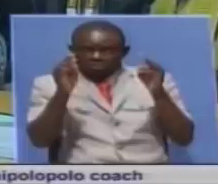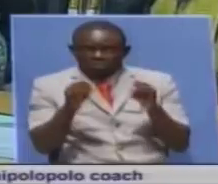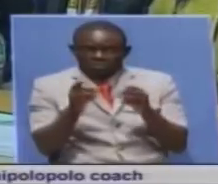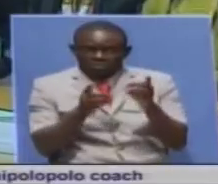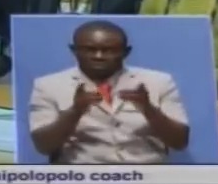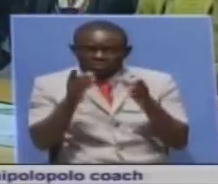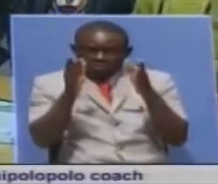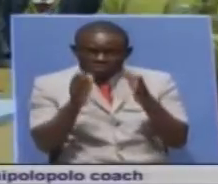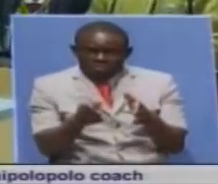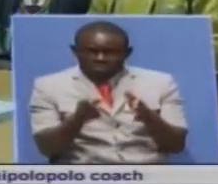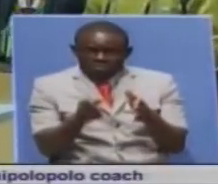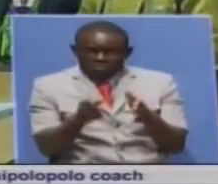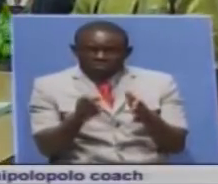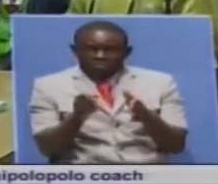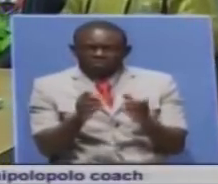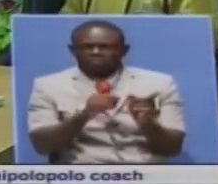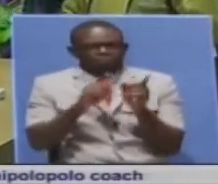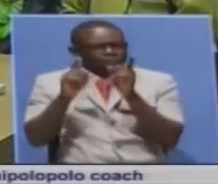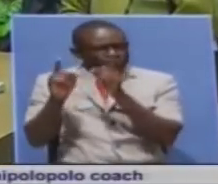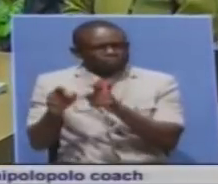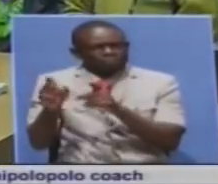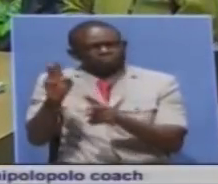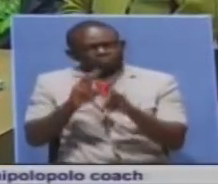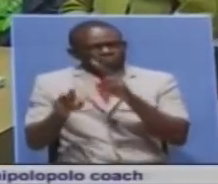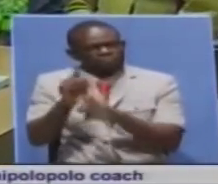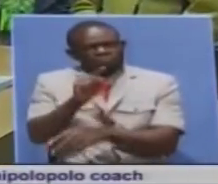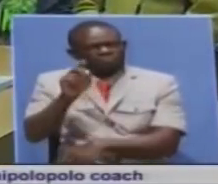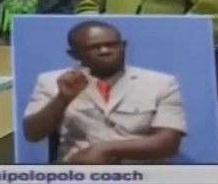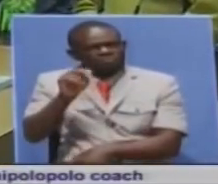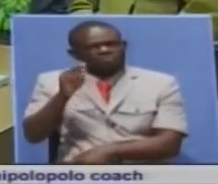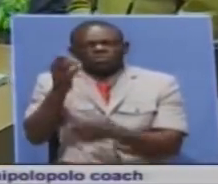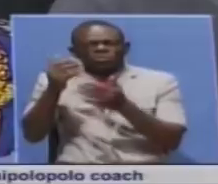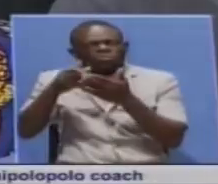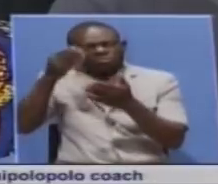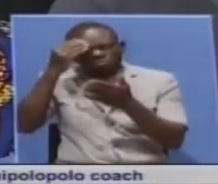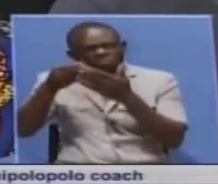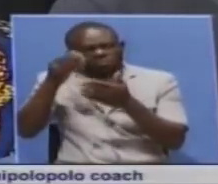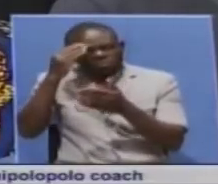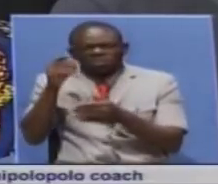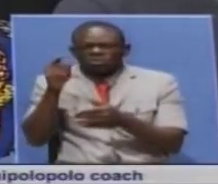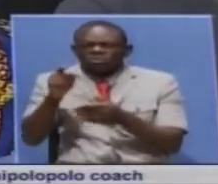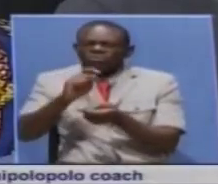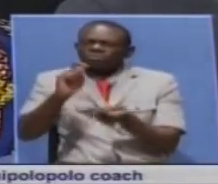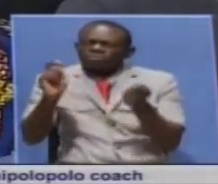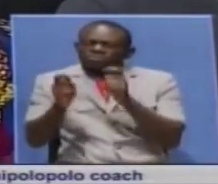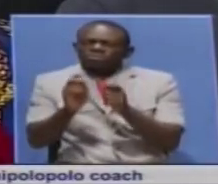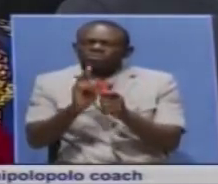taken interest in understanding what the switch from analog to digital broadcasting will entail. Is to preserve